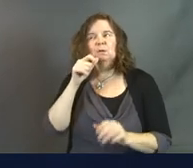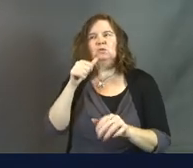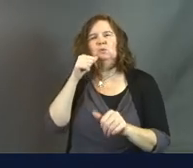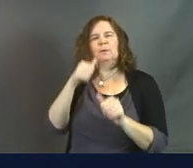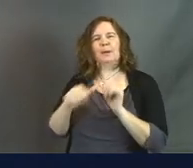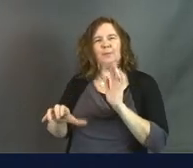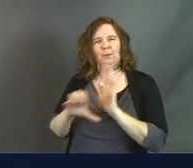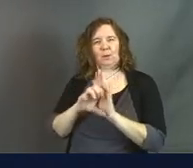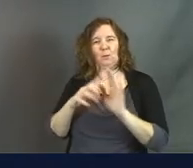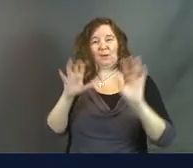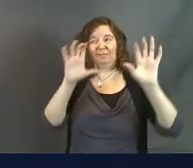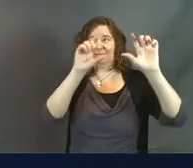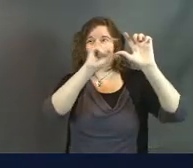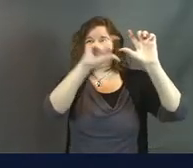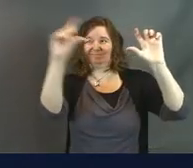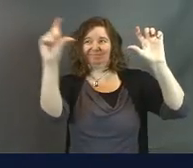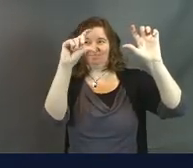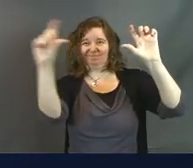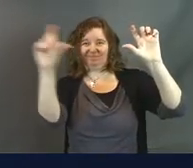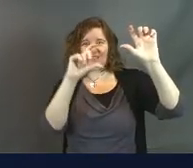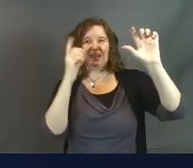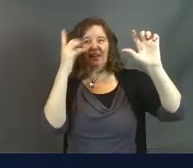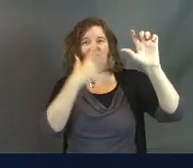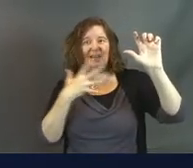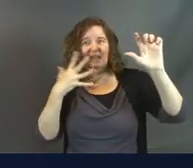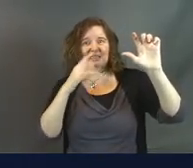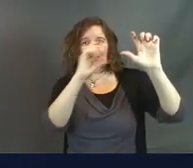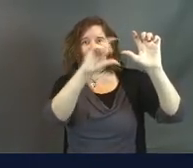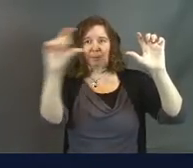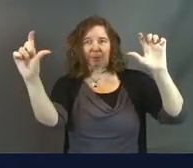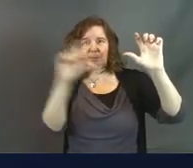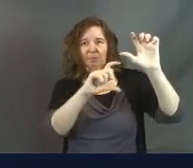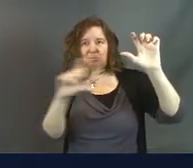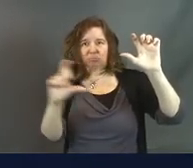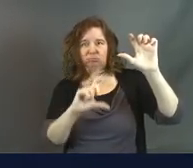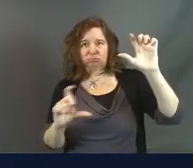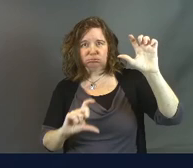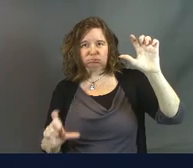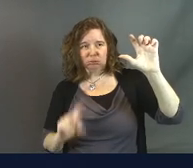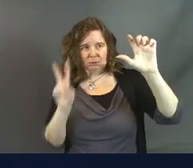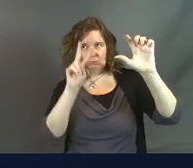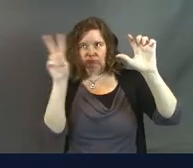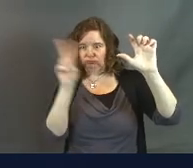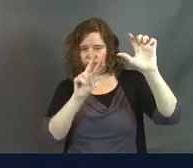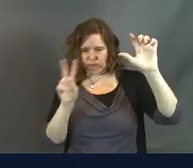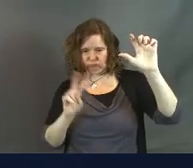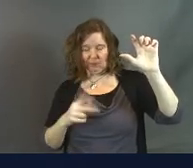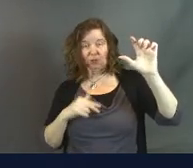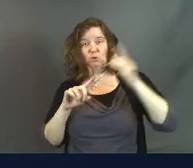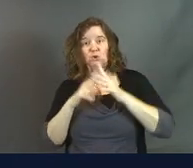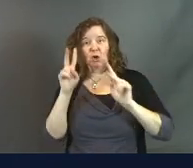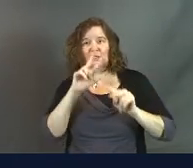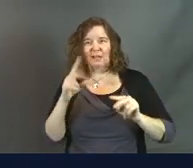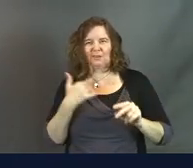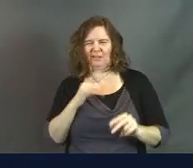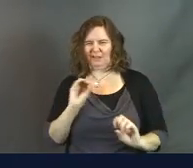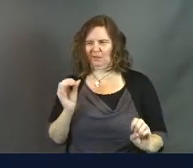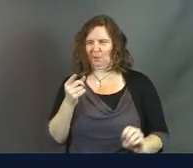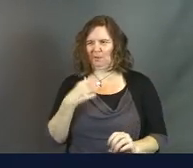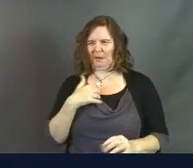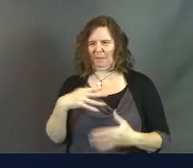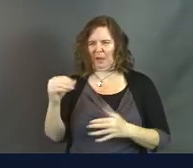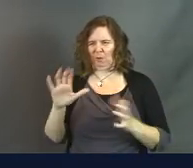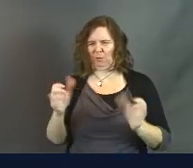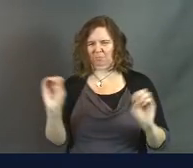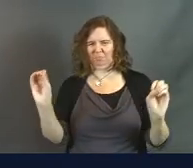the picture that we had last week and you're scanning the faces? You're scanning the portraits? And you start scanning them and you're like, there's nobody in